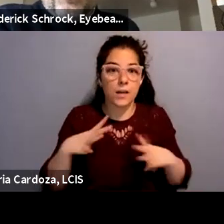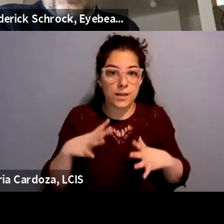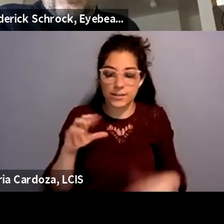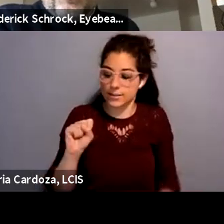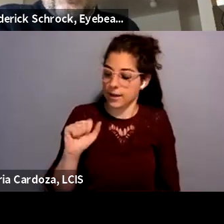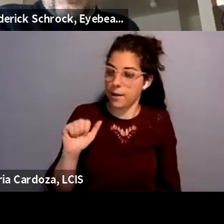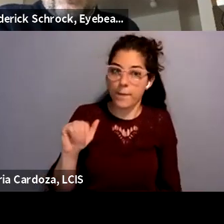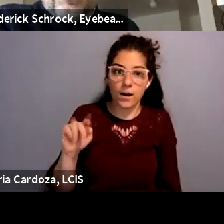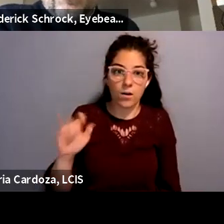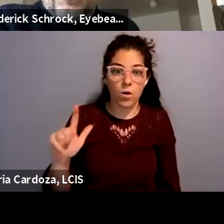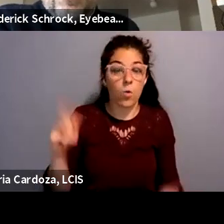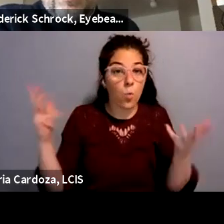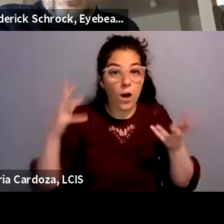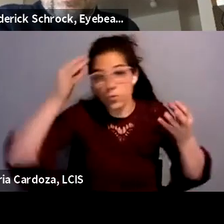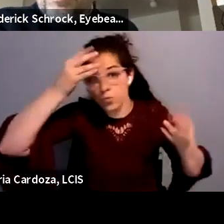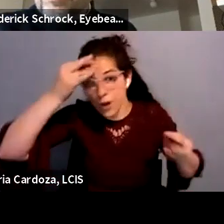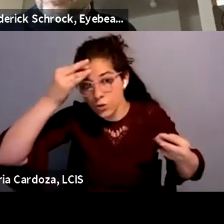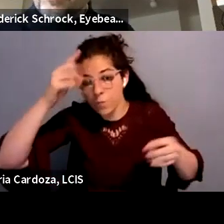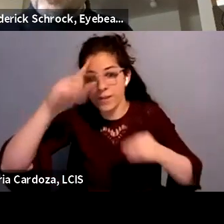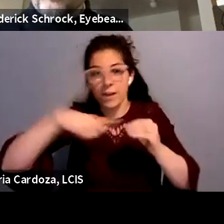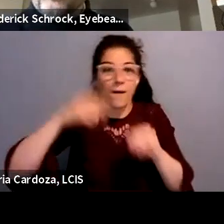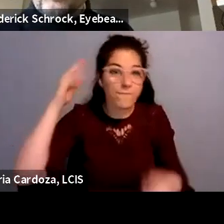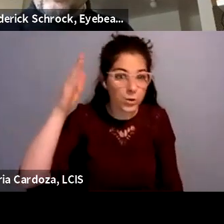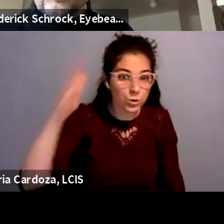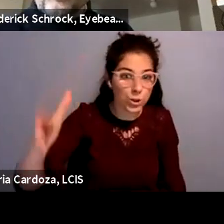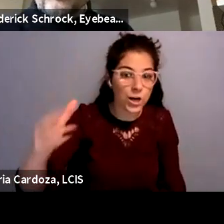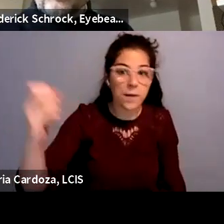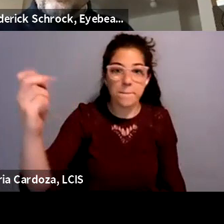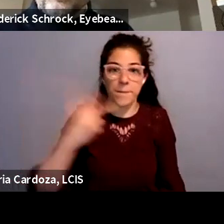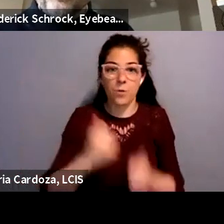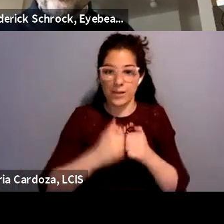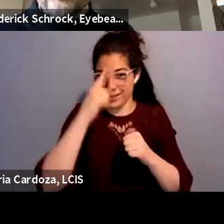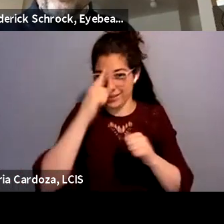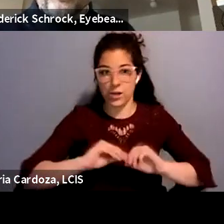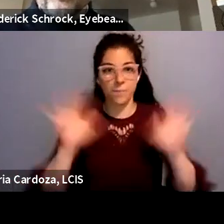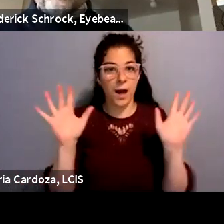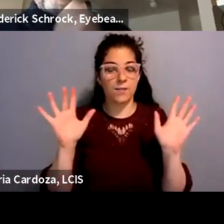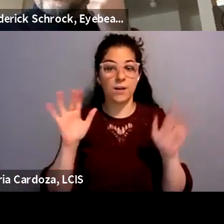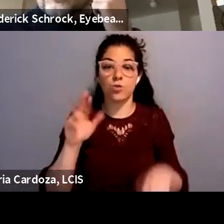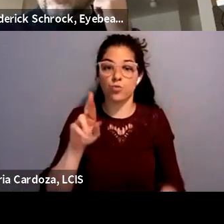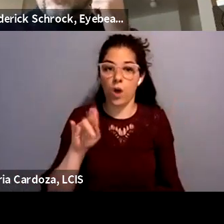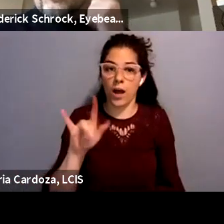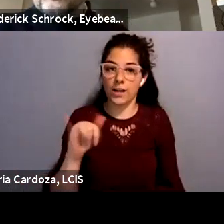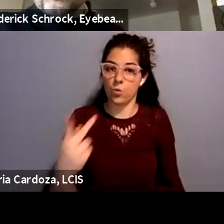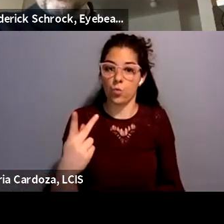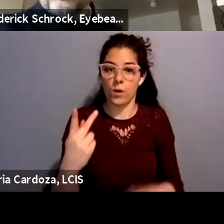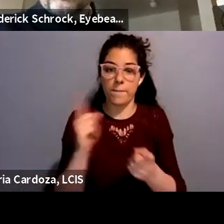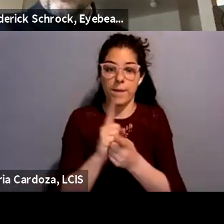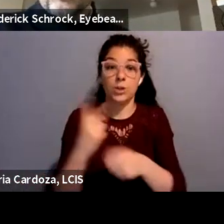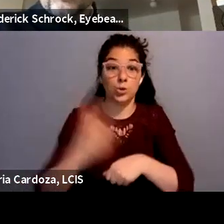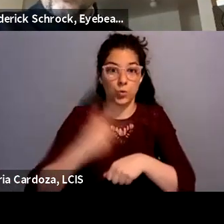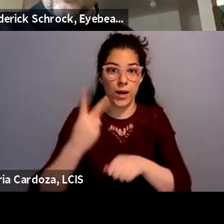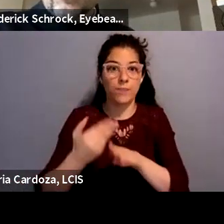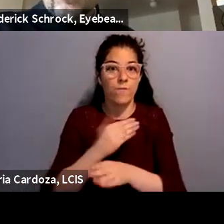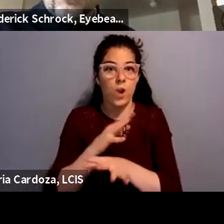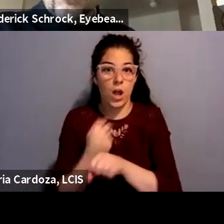to brainstorm and think about the future and come back with a clear mind. And Roddy and I met 2 days before the lockdown